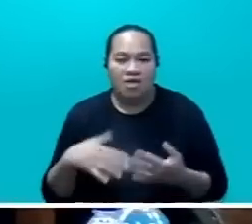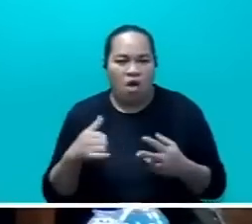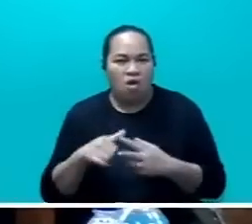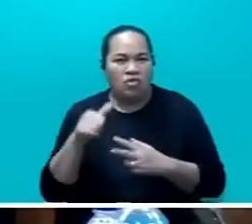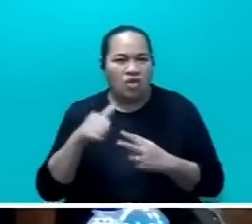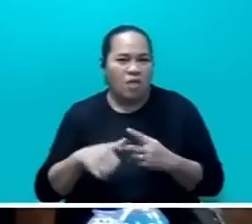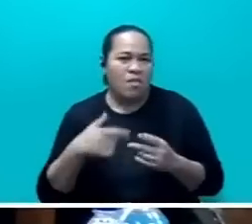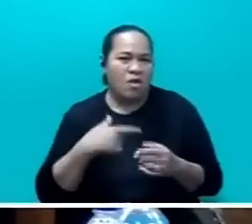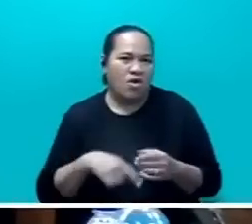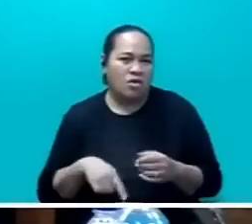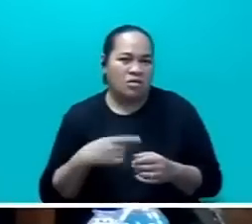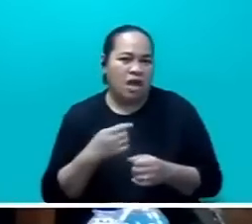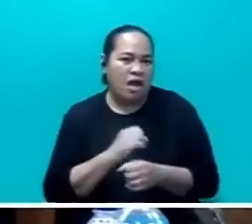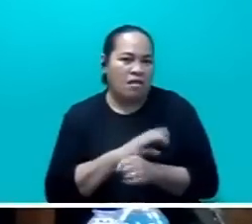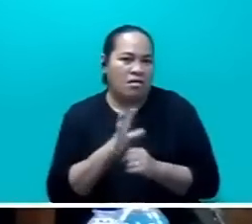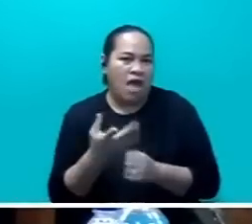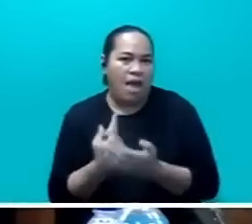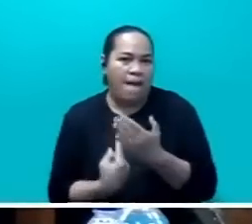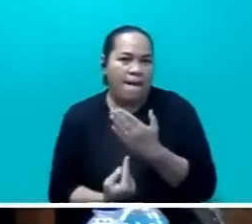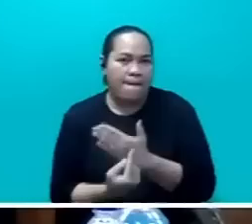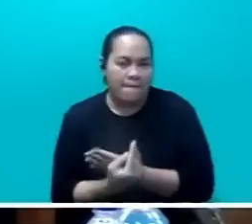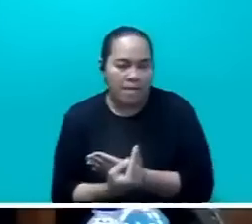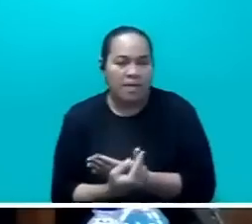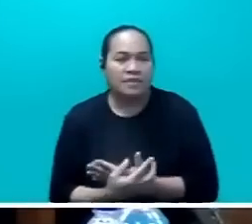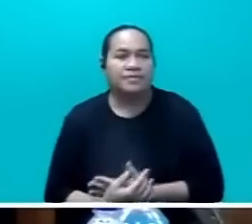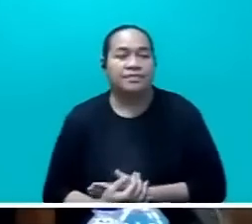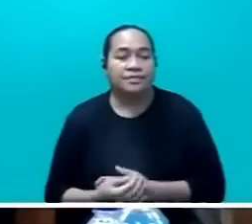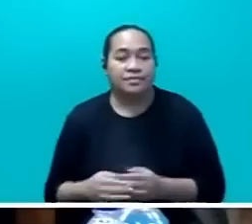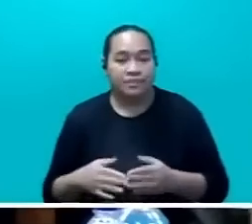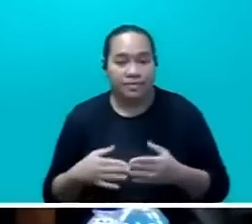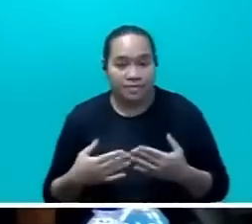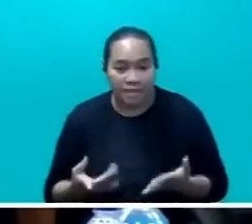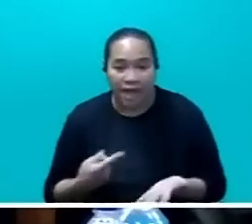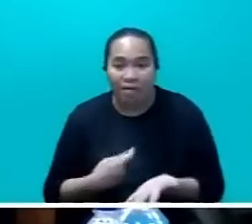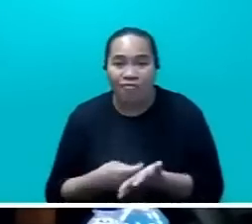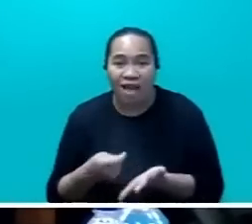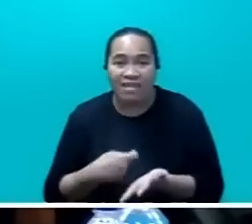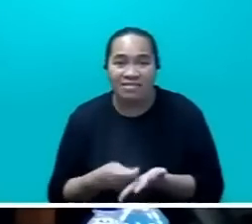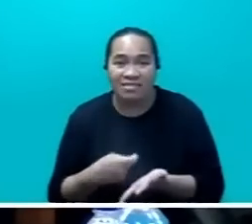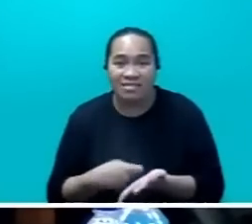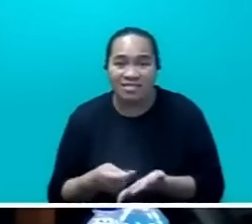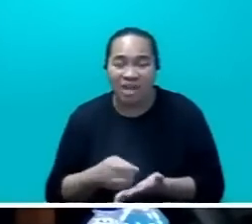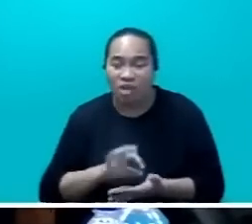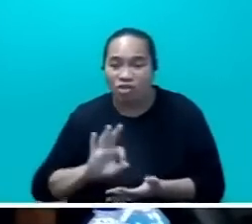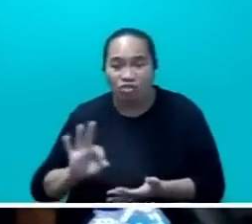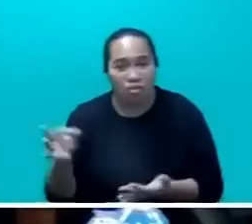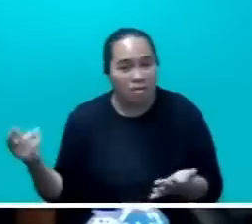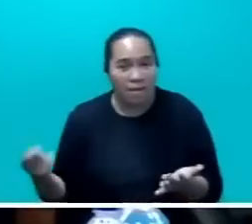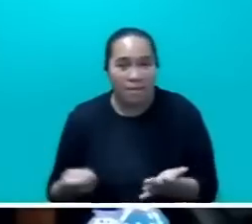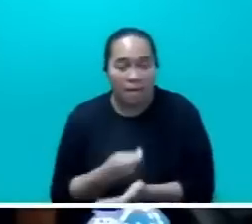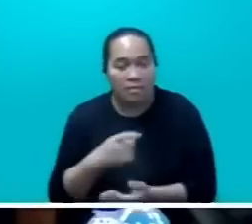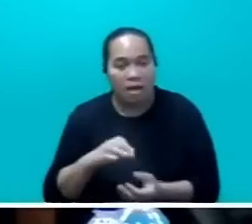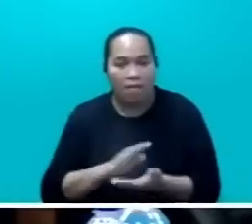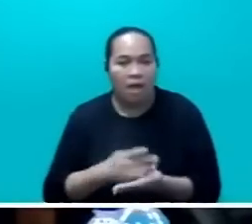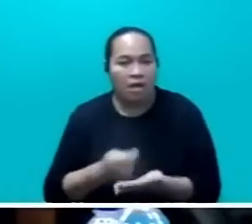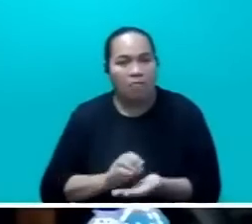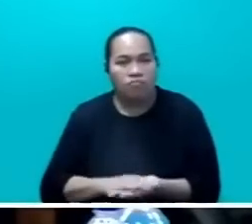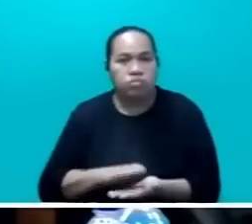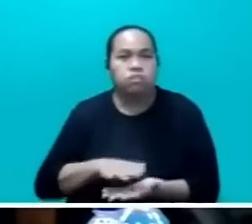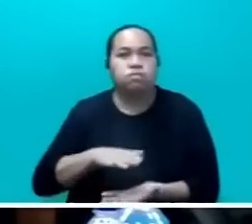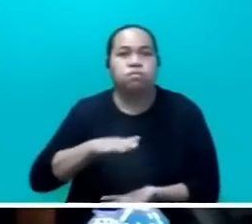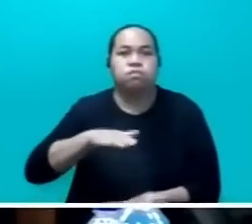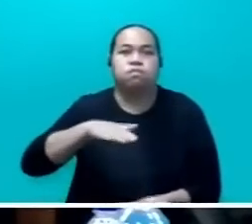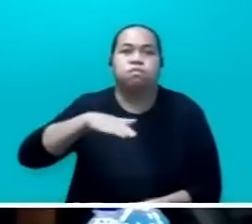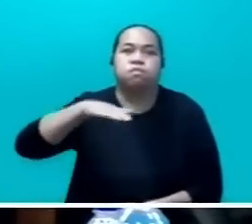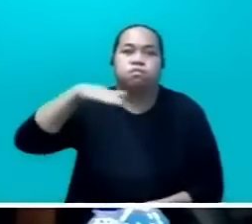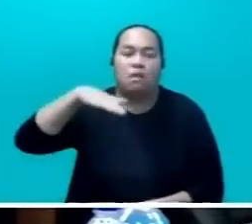the COVID pandemic, the rental arrears is huge now. It's